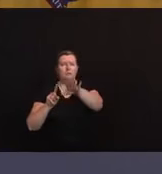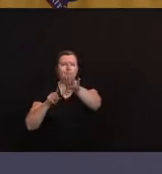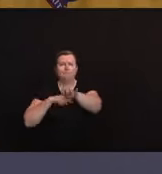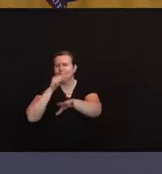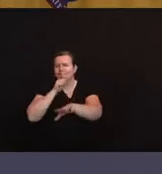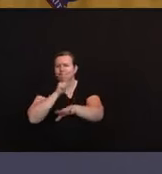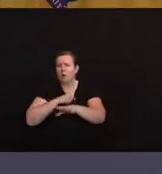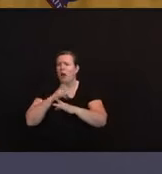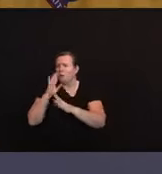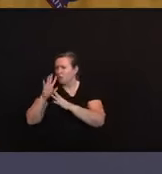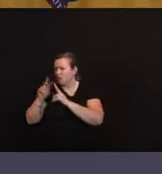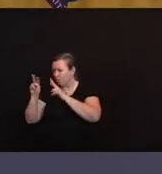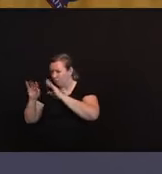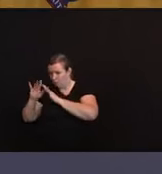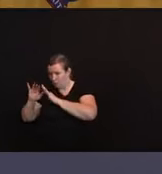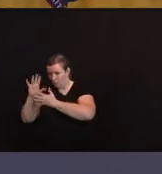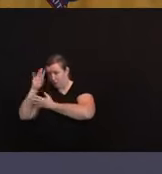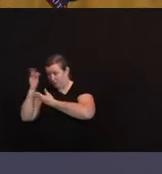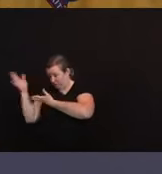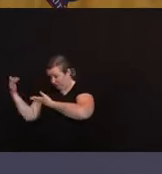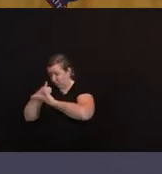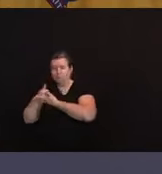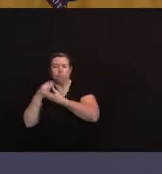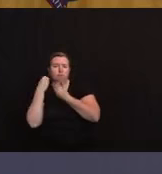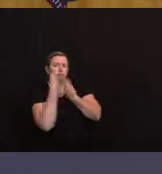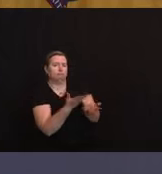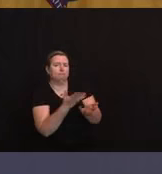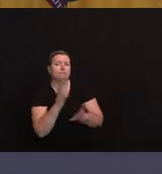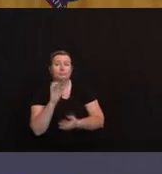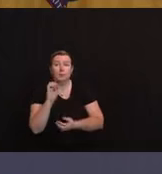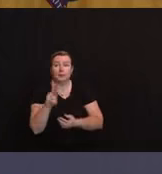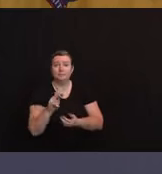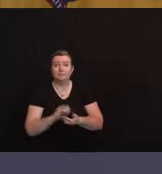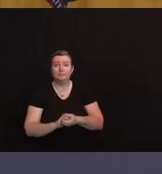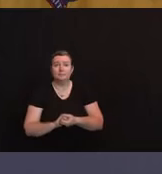Thank you. Sir, anything for you? Good afternoon.